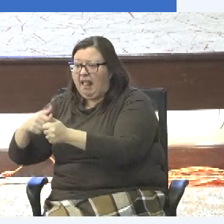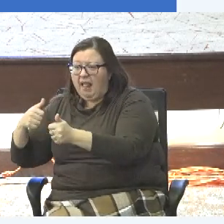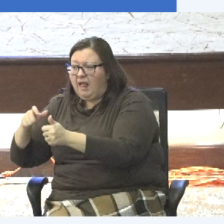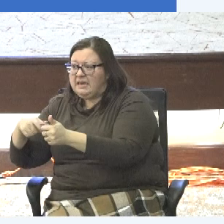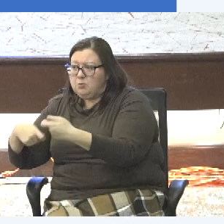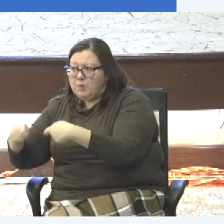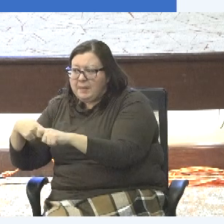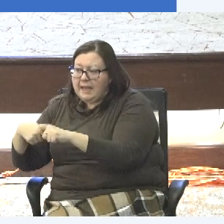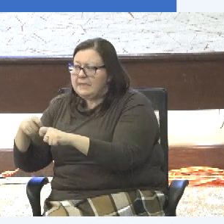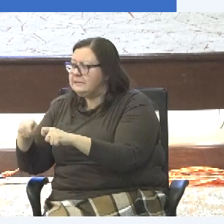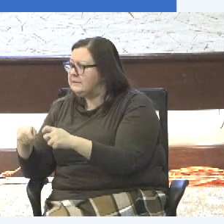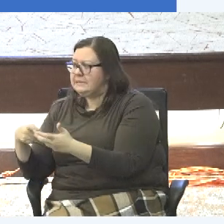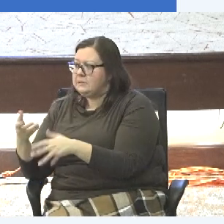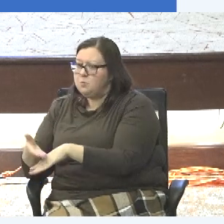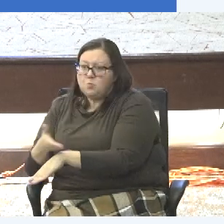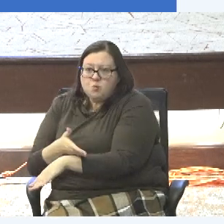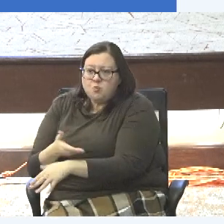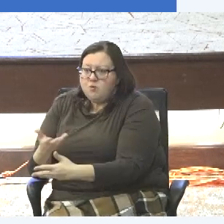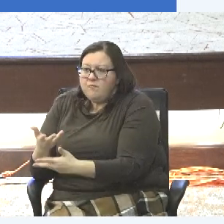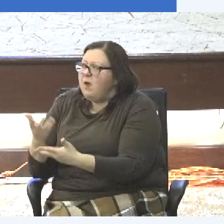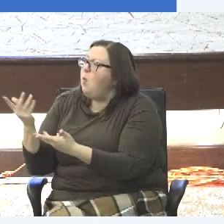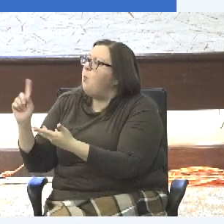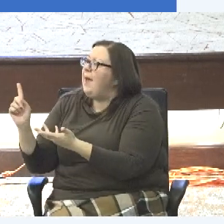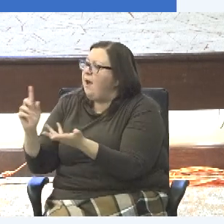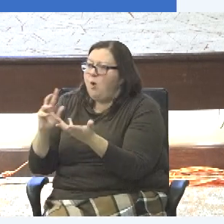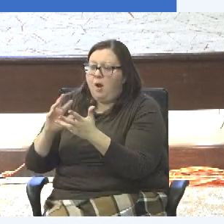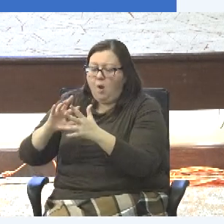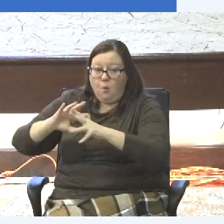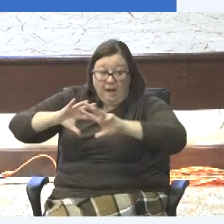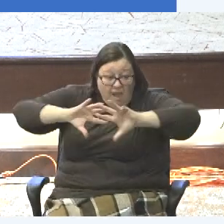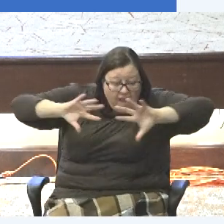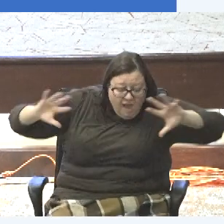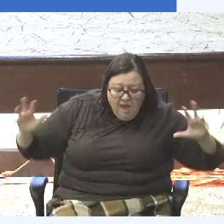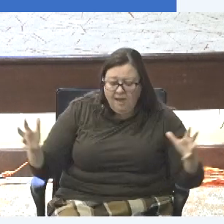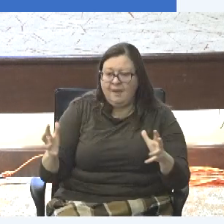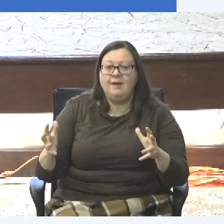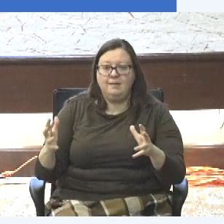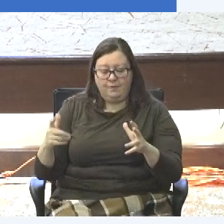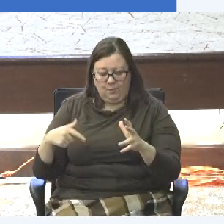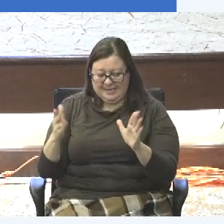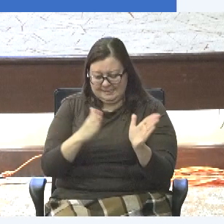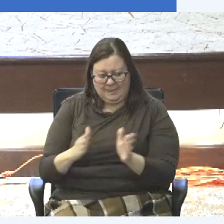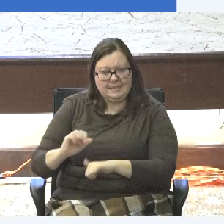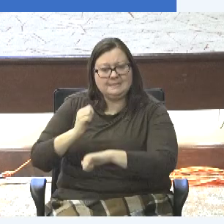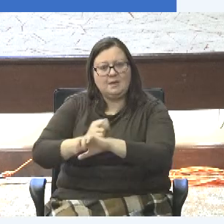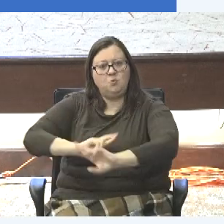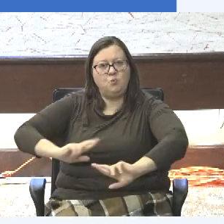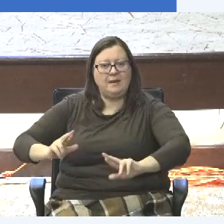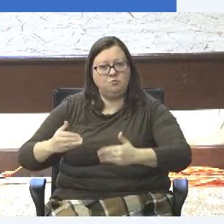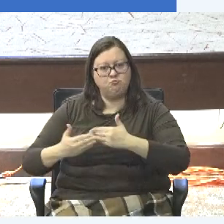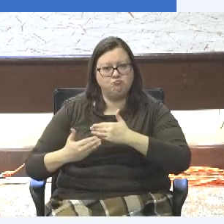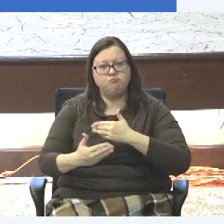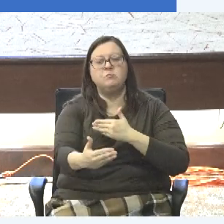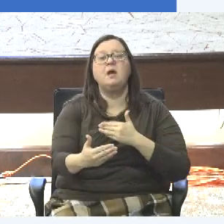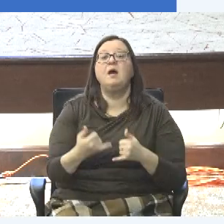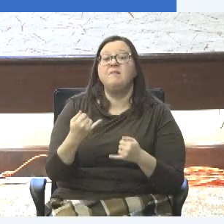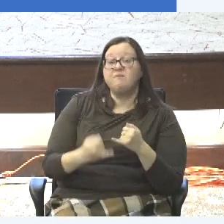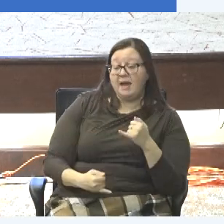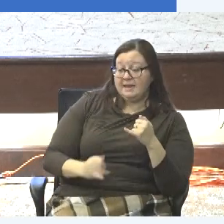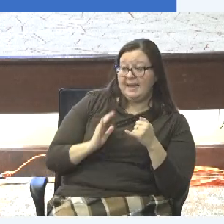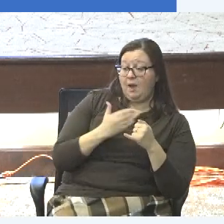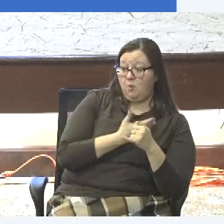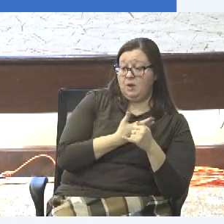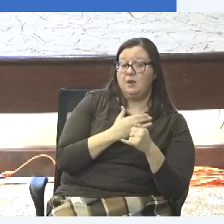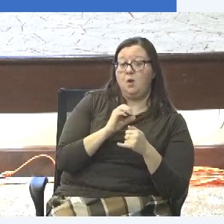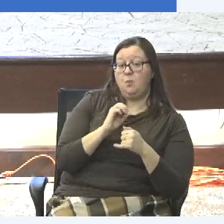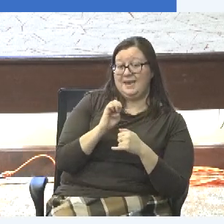then where are opportunities to improve upon, and then put together a plan and bring those forward. And then finally, in addition to what I already mentioned for OEM,